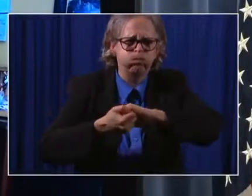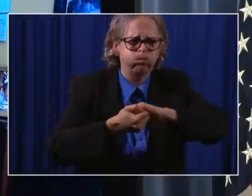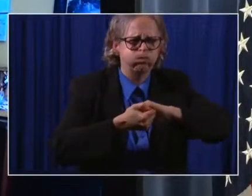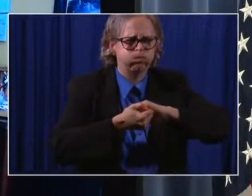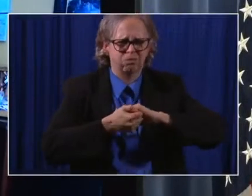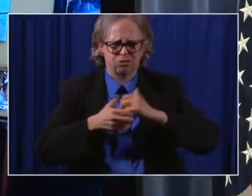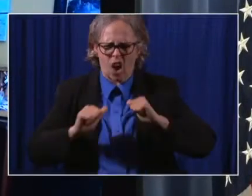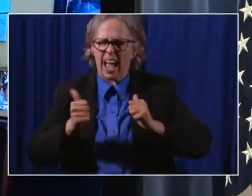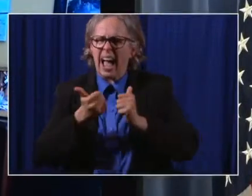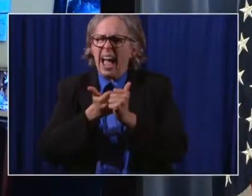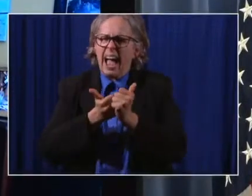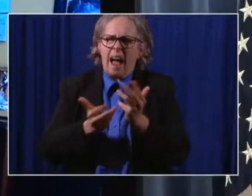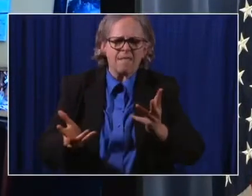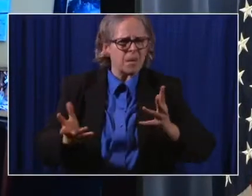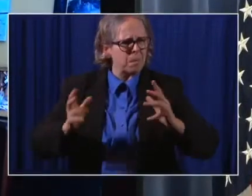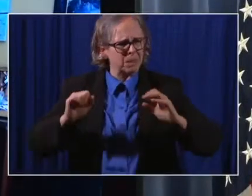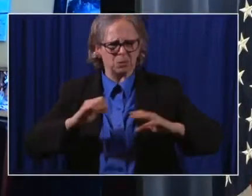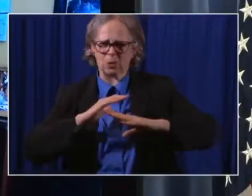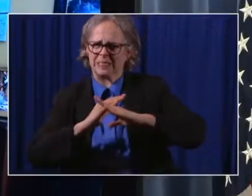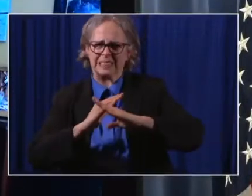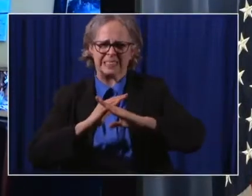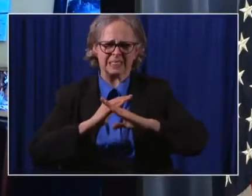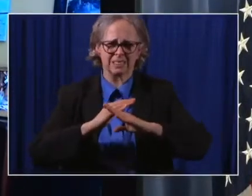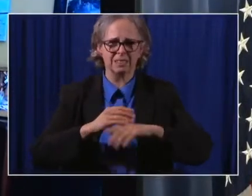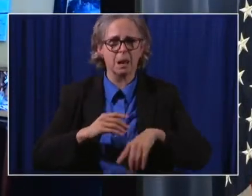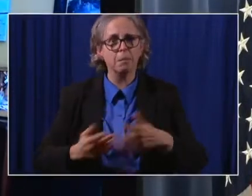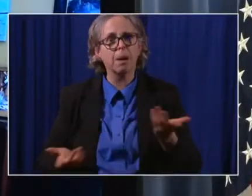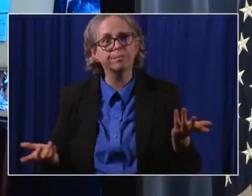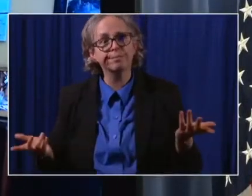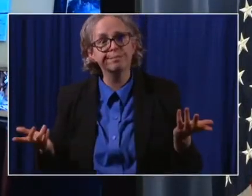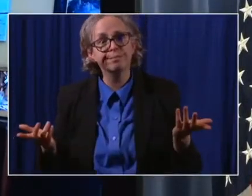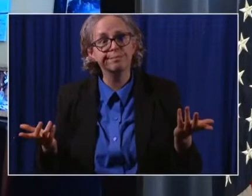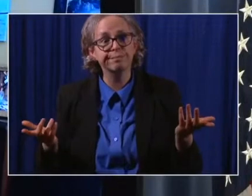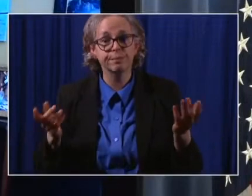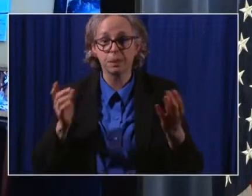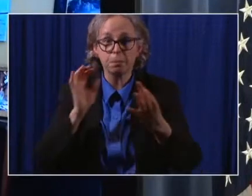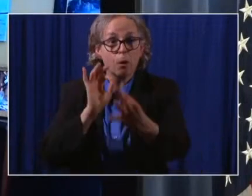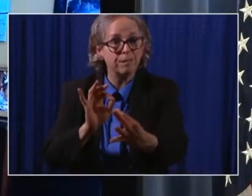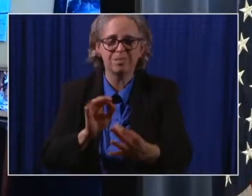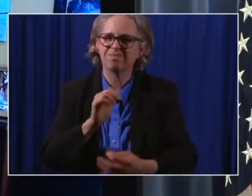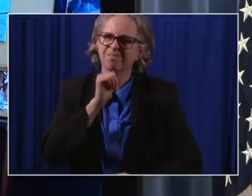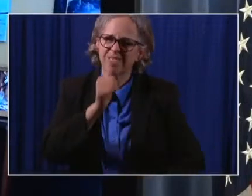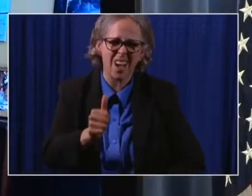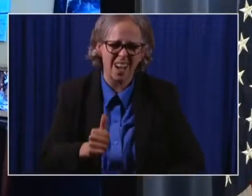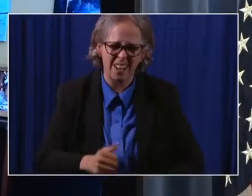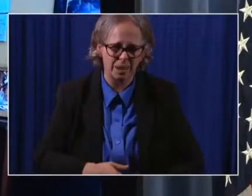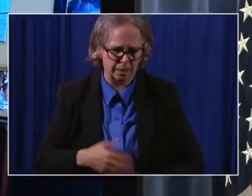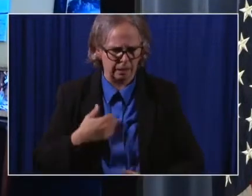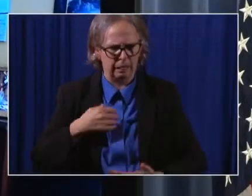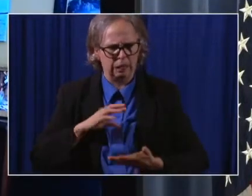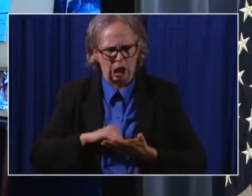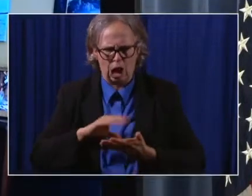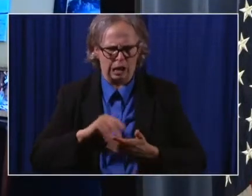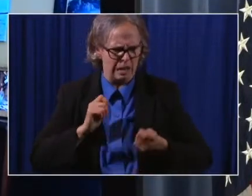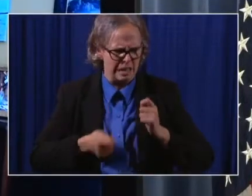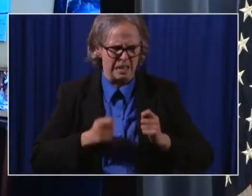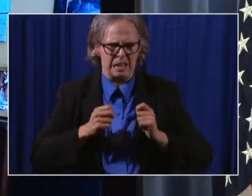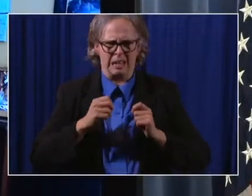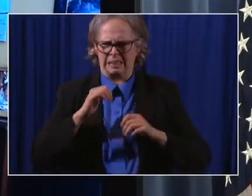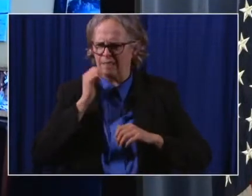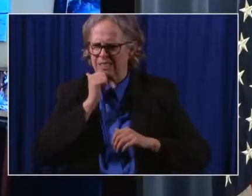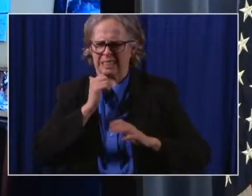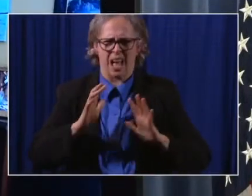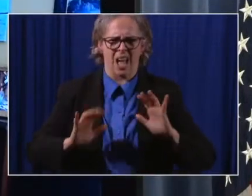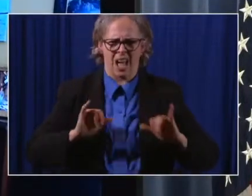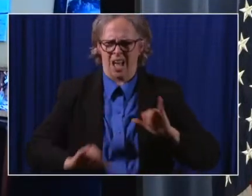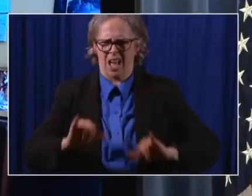earlier, there is no instruction manual with this. We're learning as we go, taking it seriously.